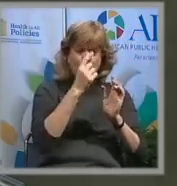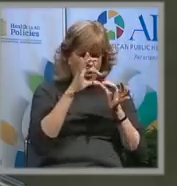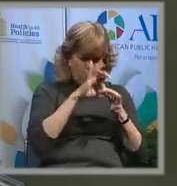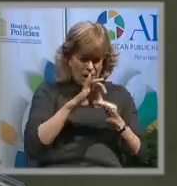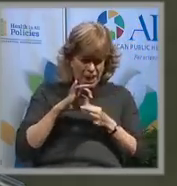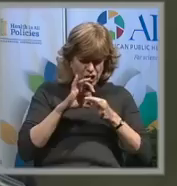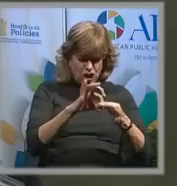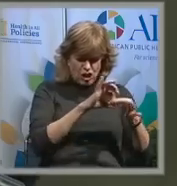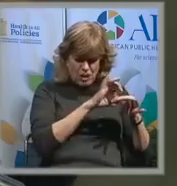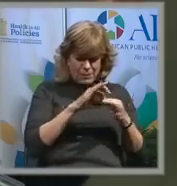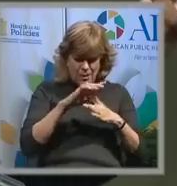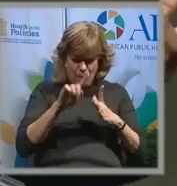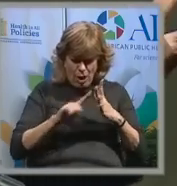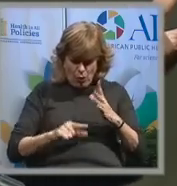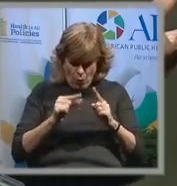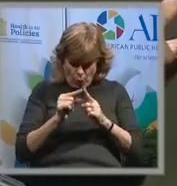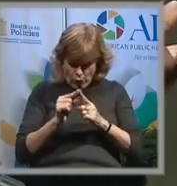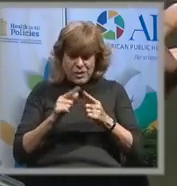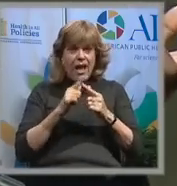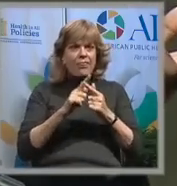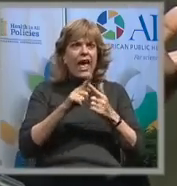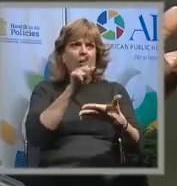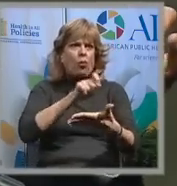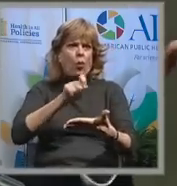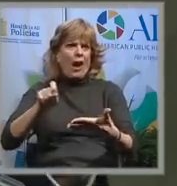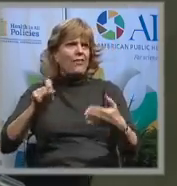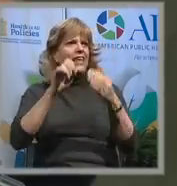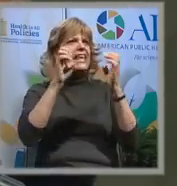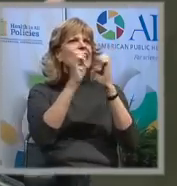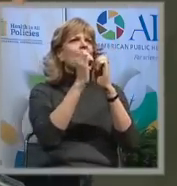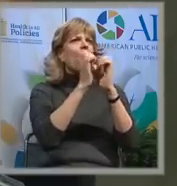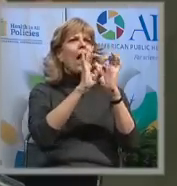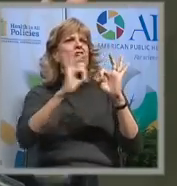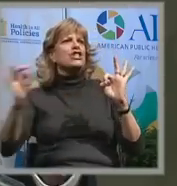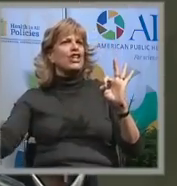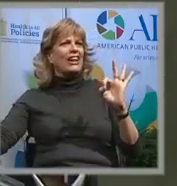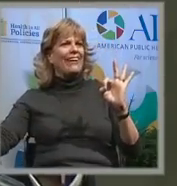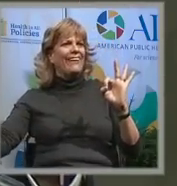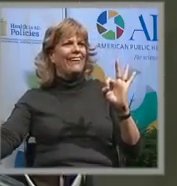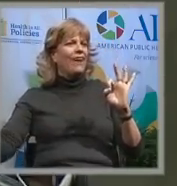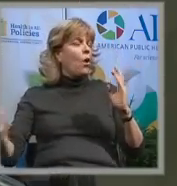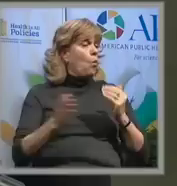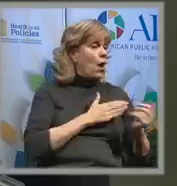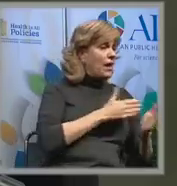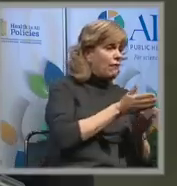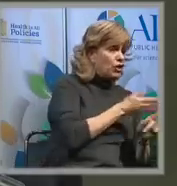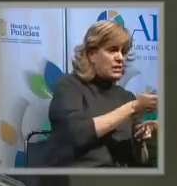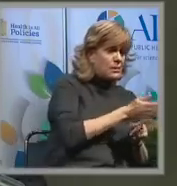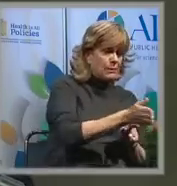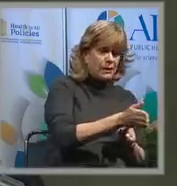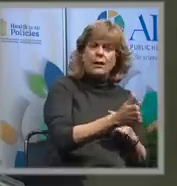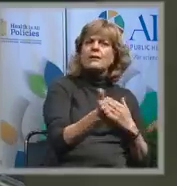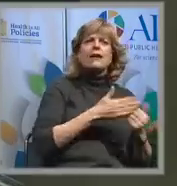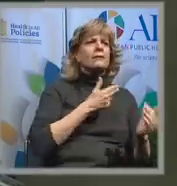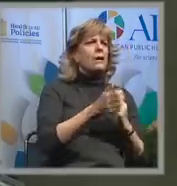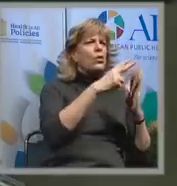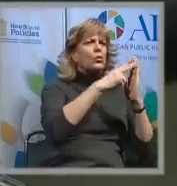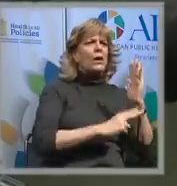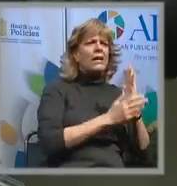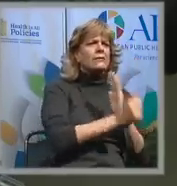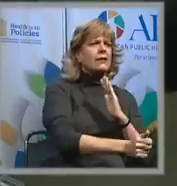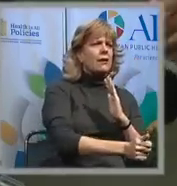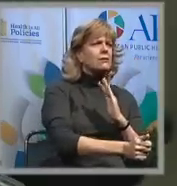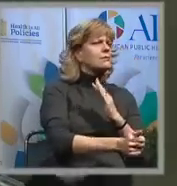the words in order to go to equations. You get my point? And so whatever one's discipline is, the idea of reading skills, whether